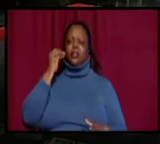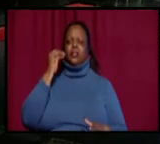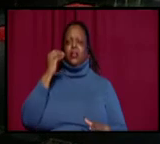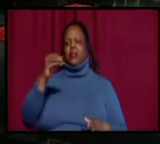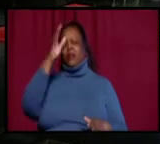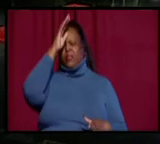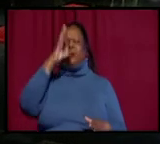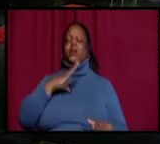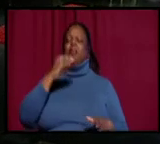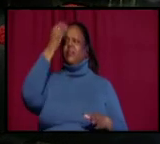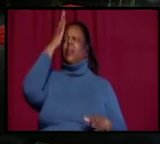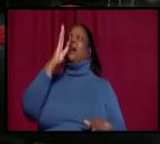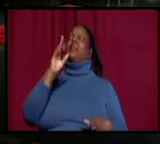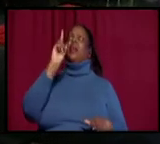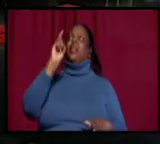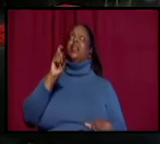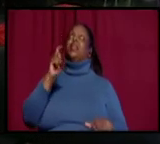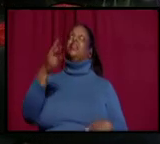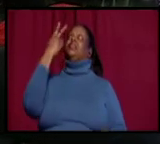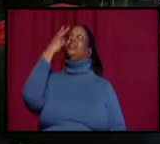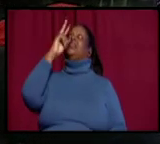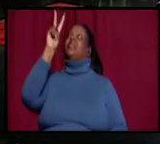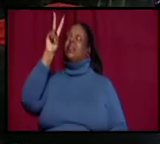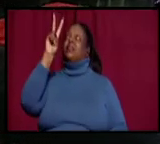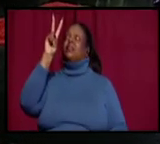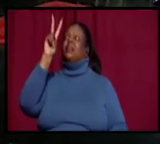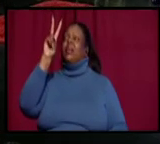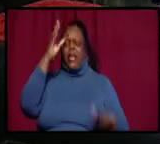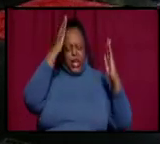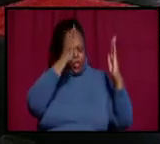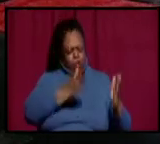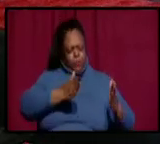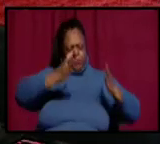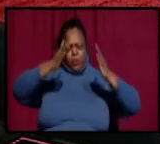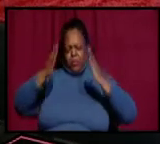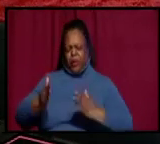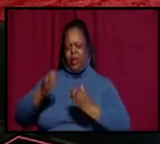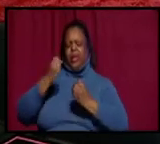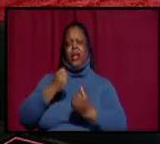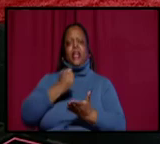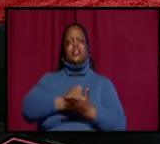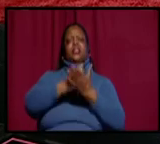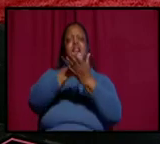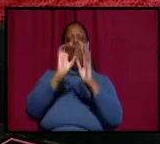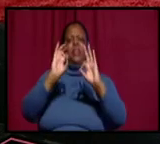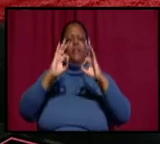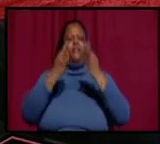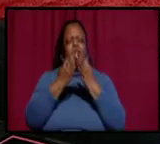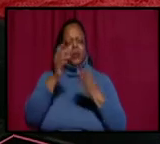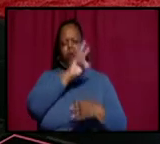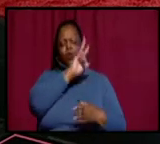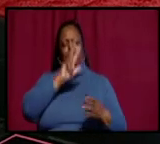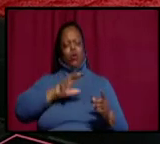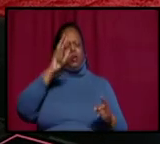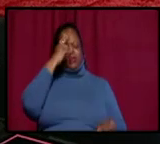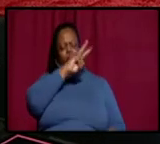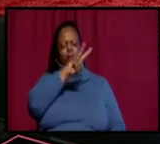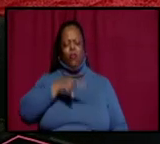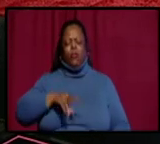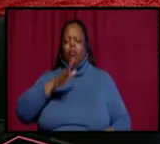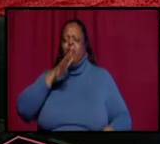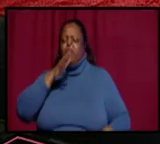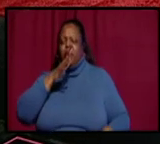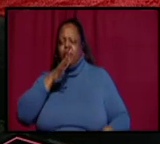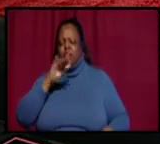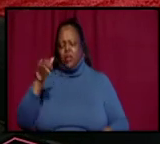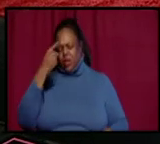of God, the men that need to see and to prepare and to help their families. Lord, look on the mothers and look